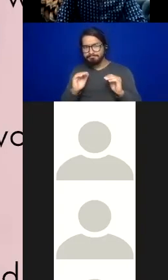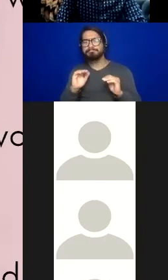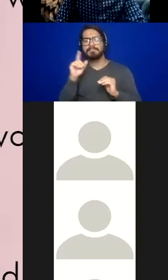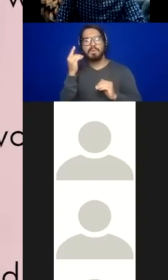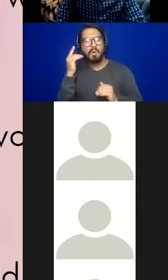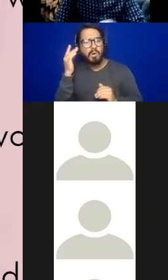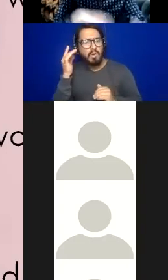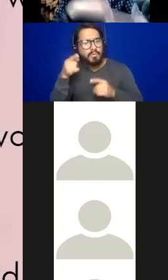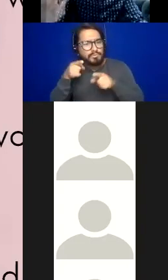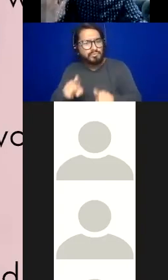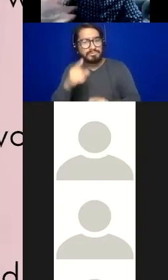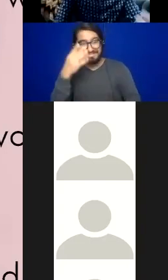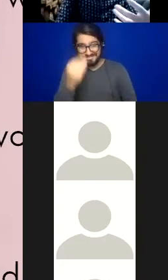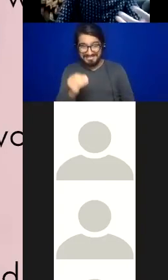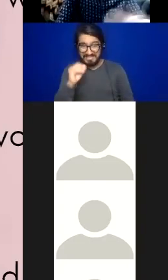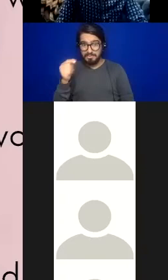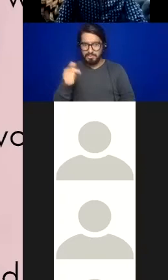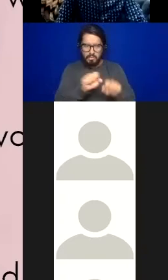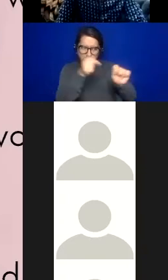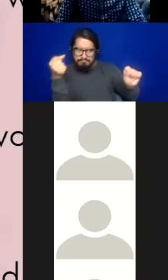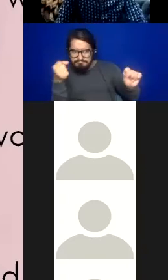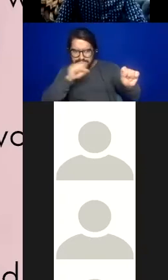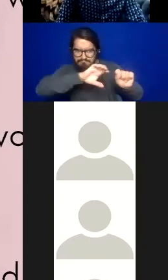flashlight on my bed, right? So they couldn't get rest.